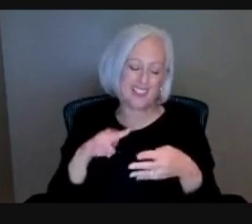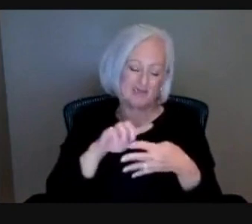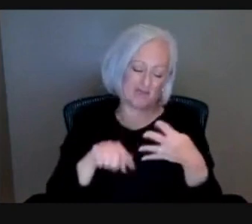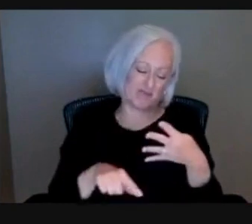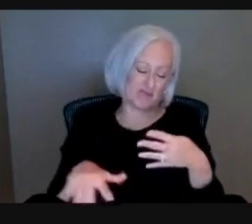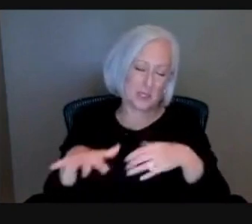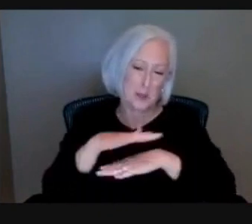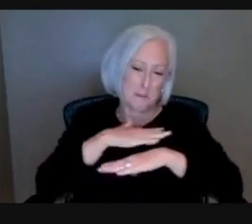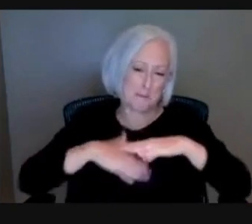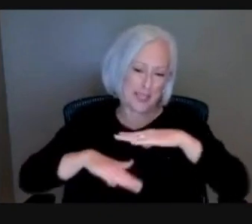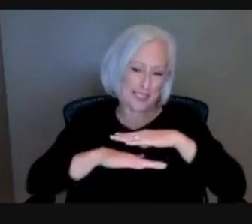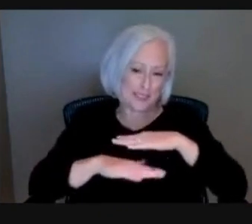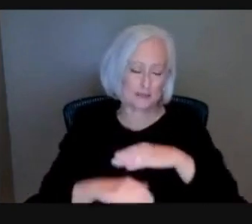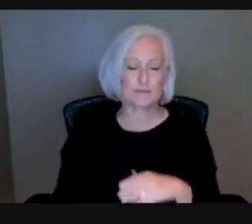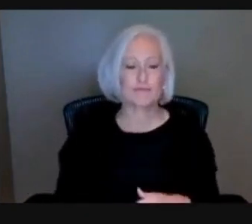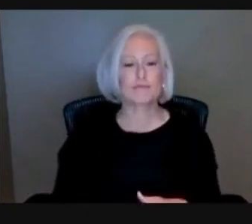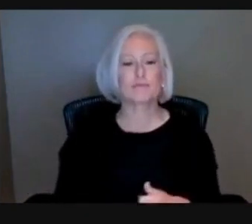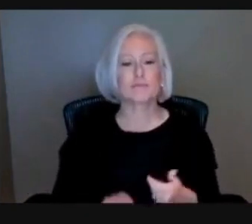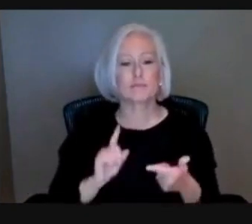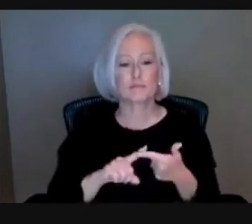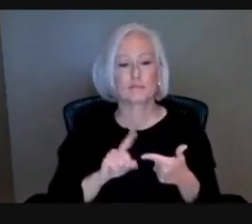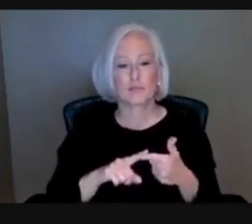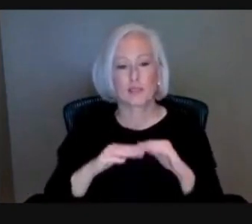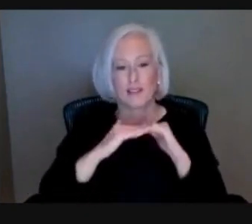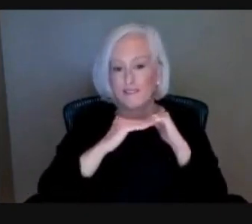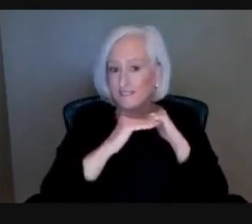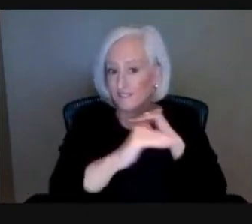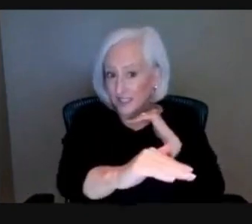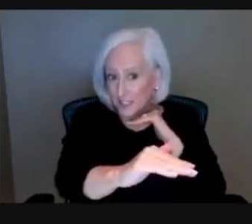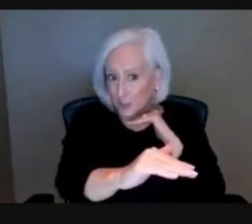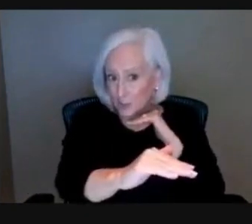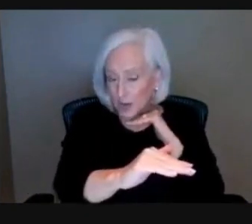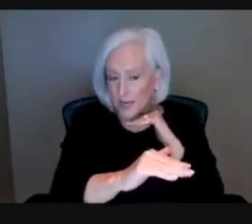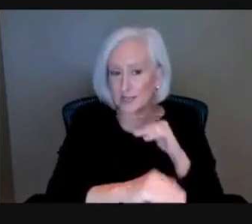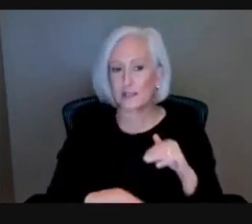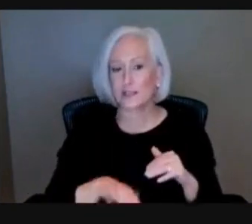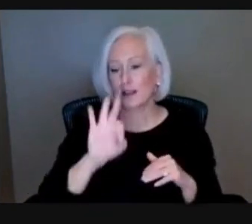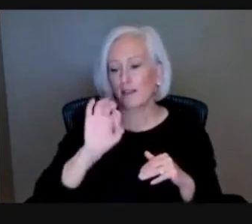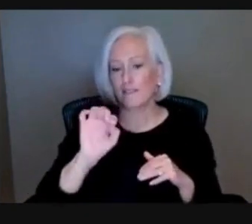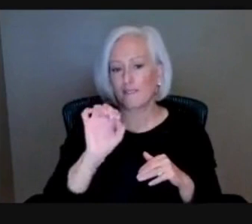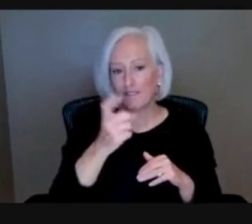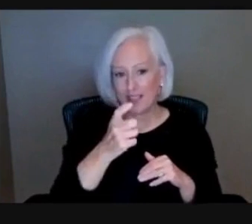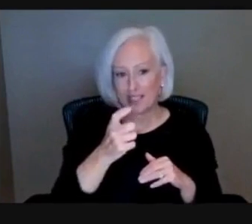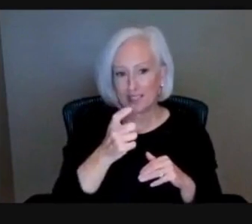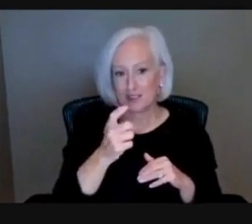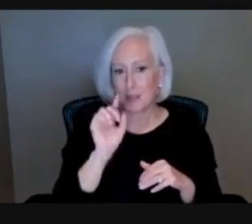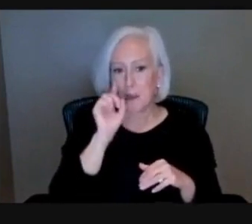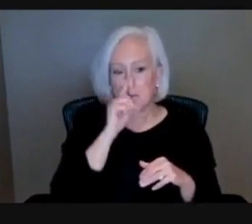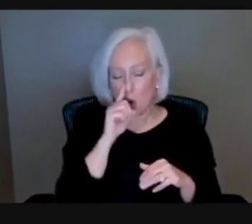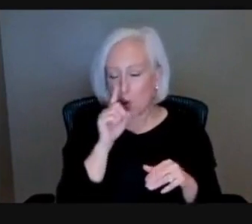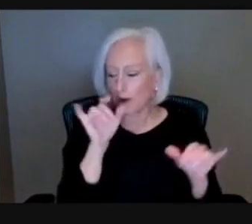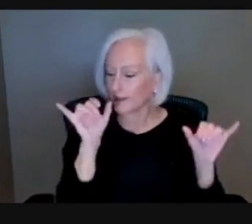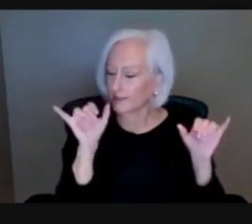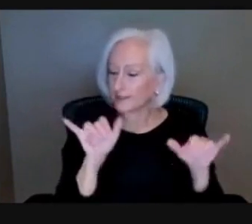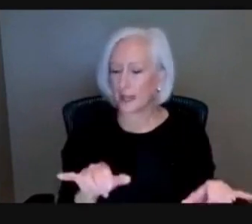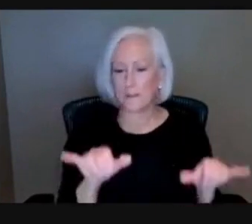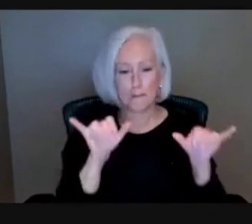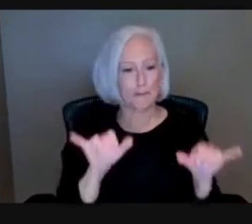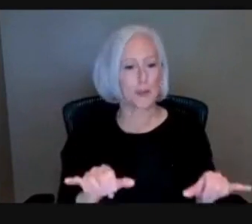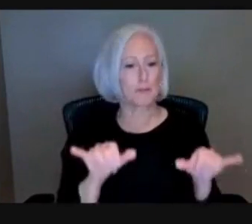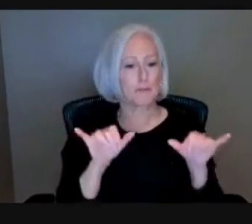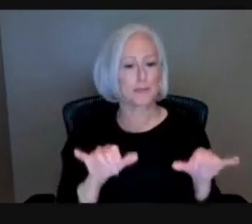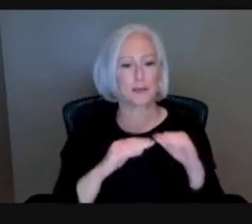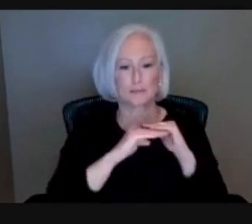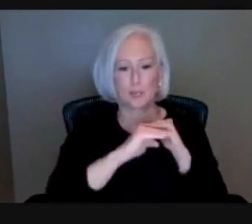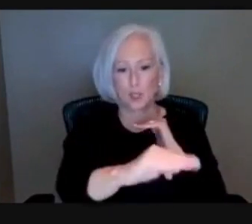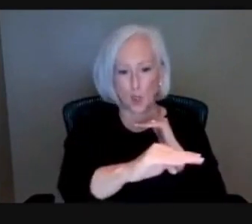of the products that we have. So we have a fixed rate mortgage that's a regular, boring, conforming loan. And those are great loans. Every